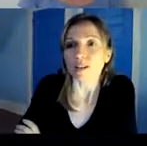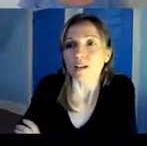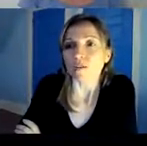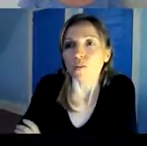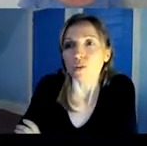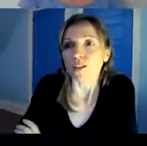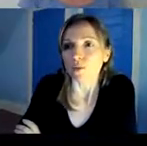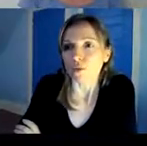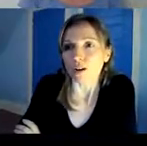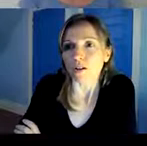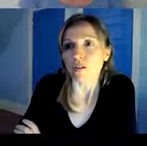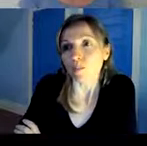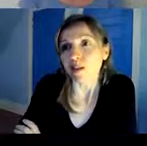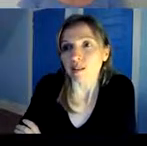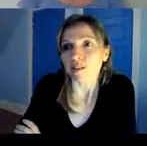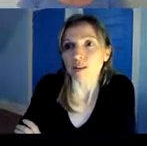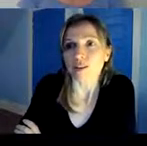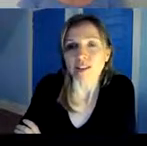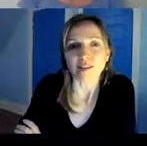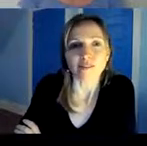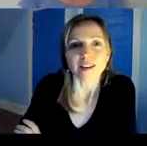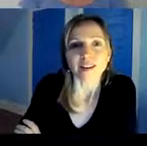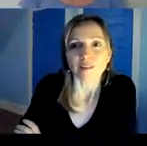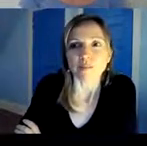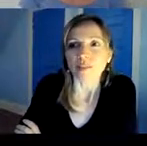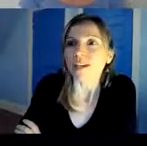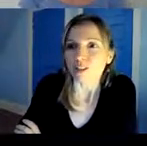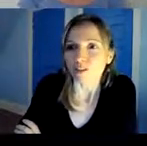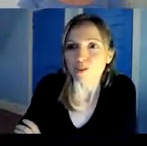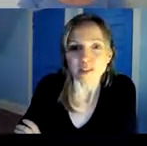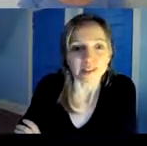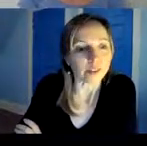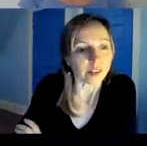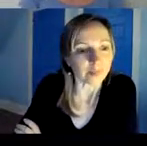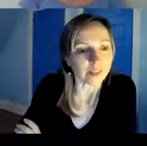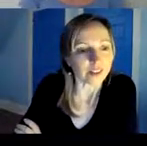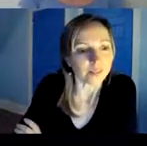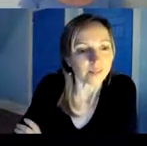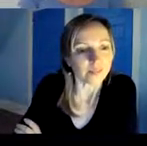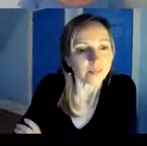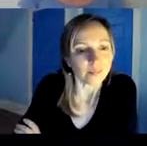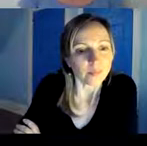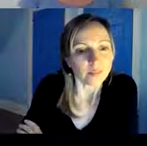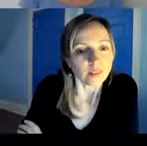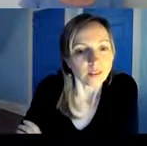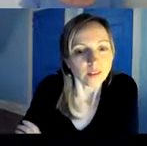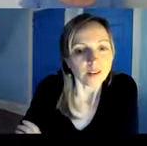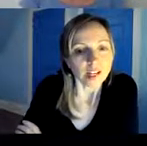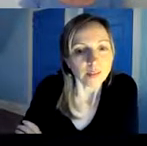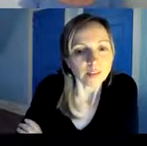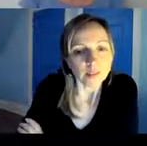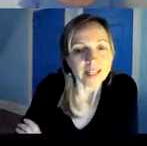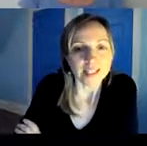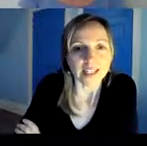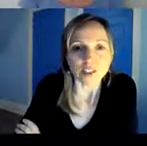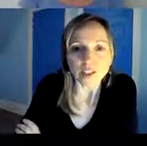leaves. If you really go strong, you might spare yourself 10 years of struggling with garlic mustard. There are a